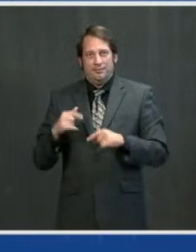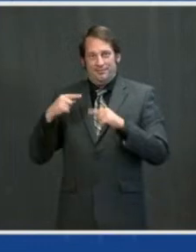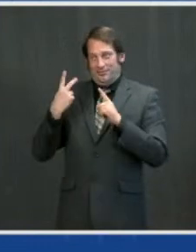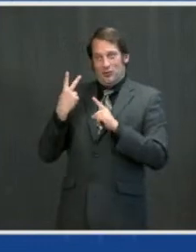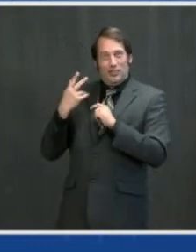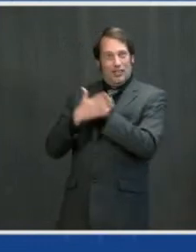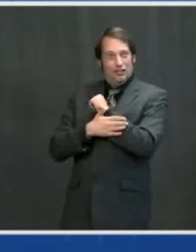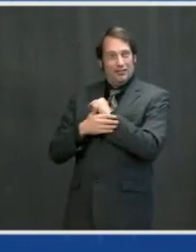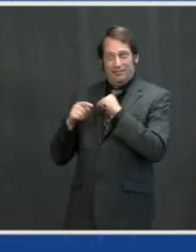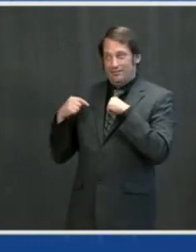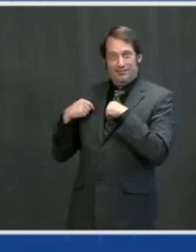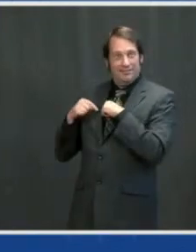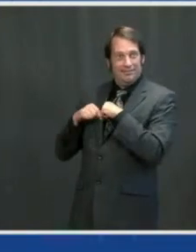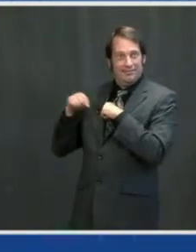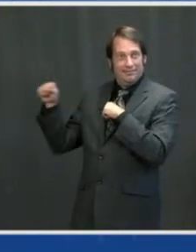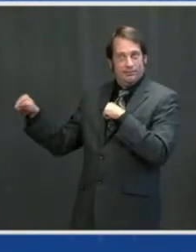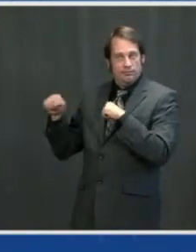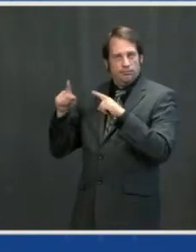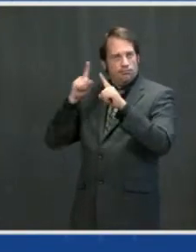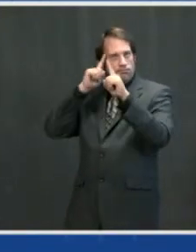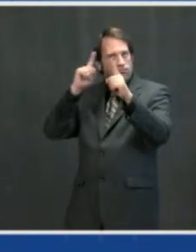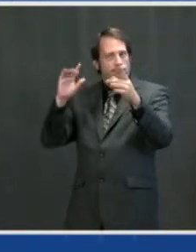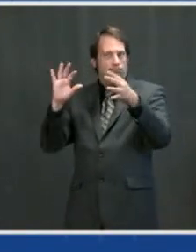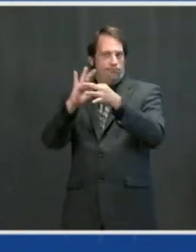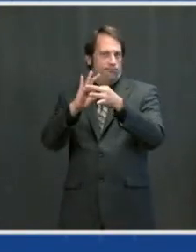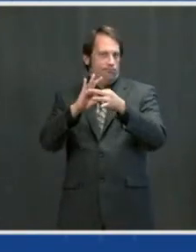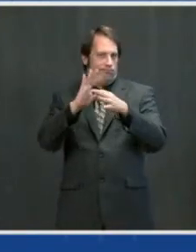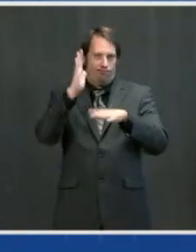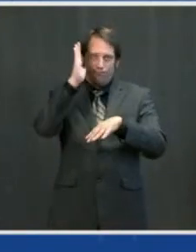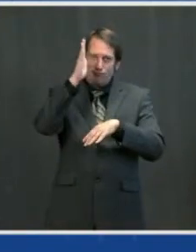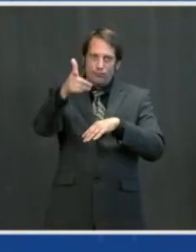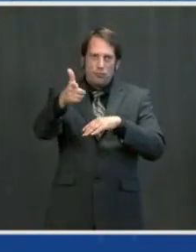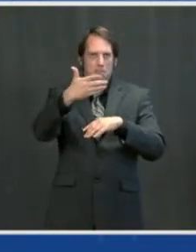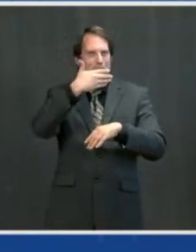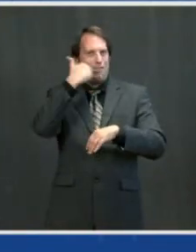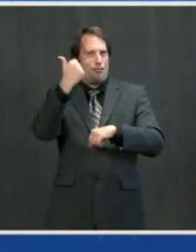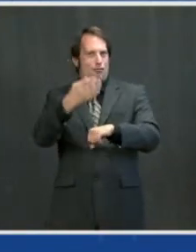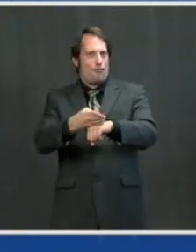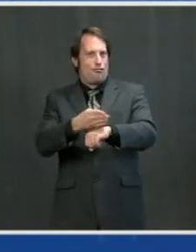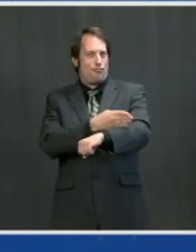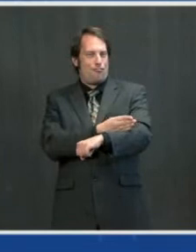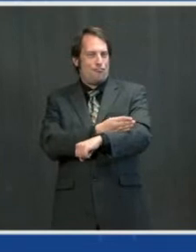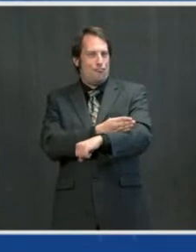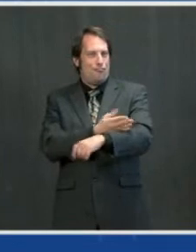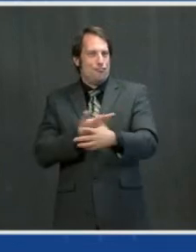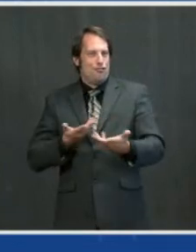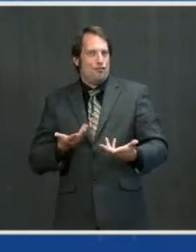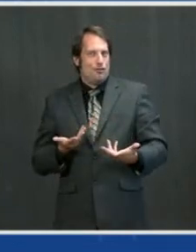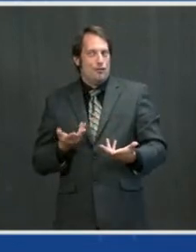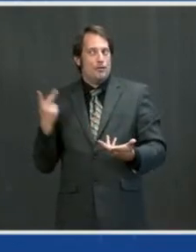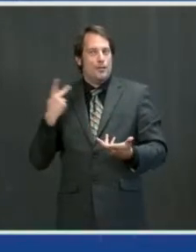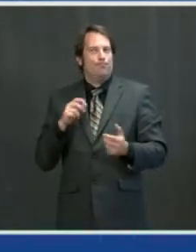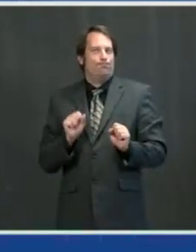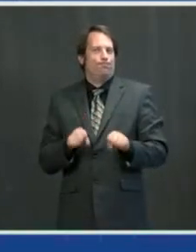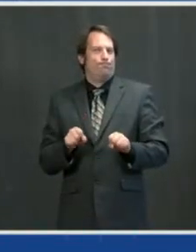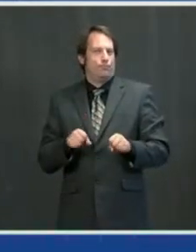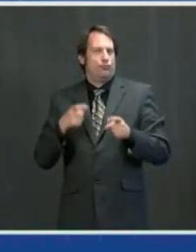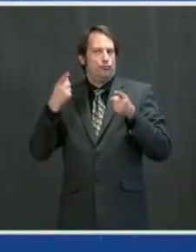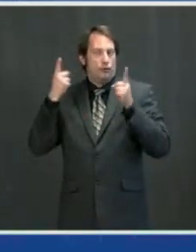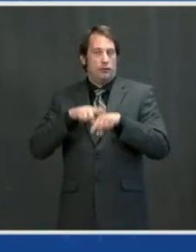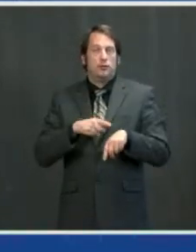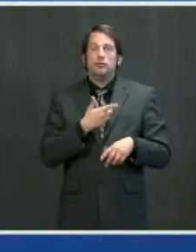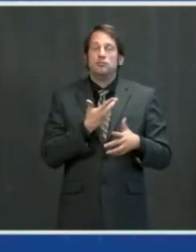back better, President Biden and I agreed on the Japan-U.S.